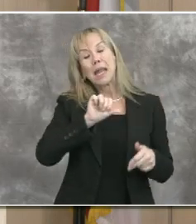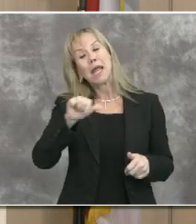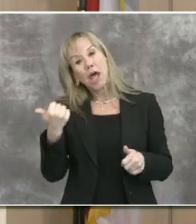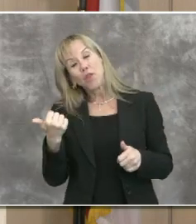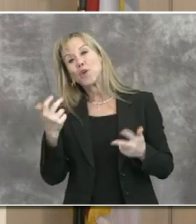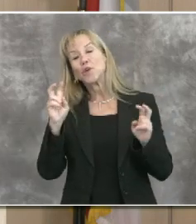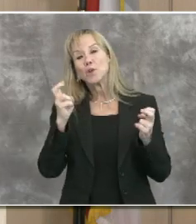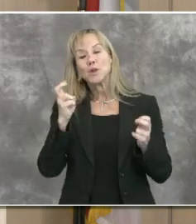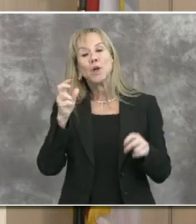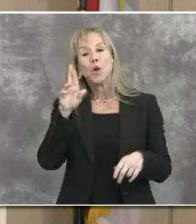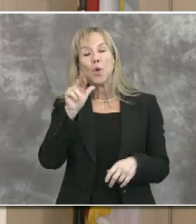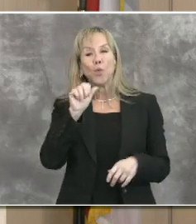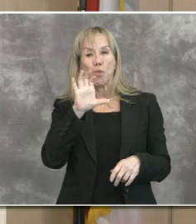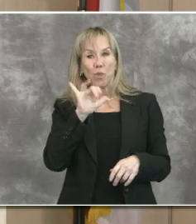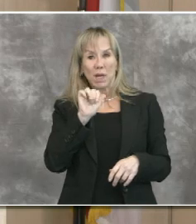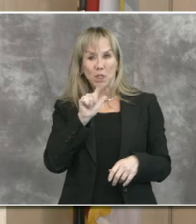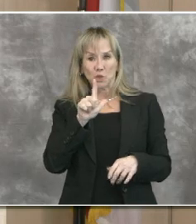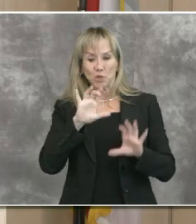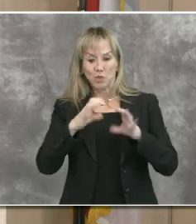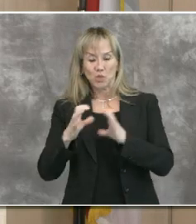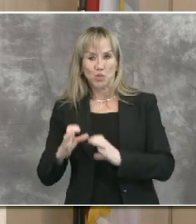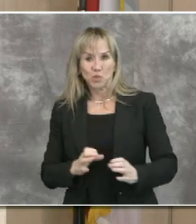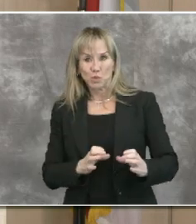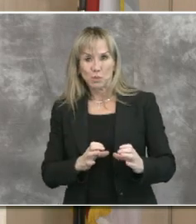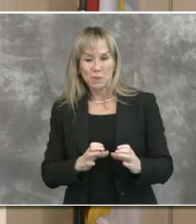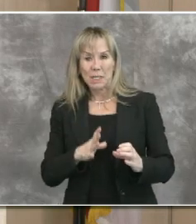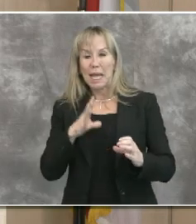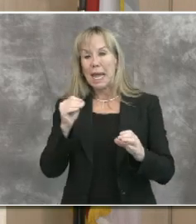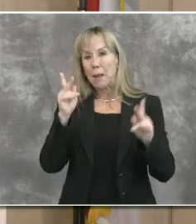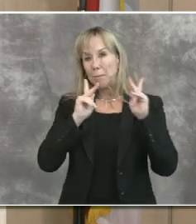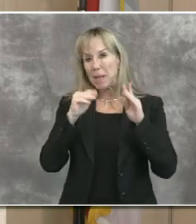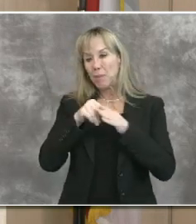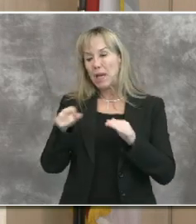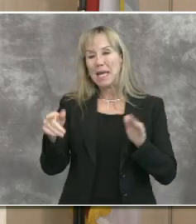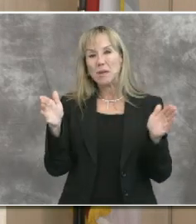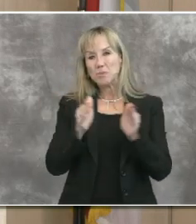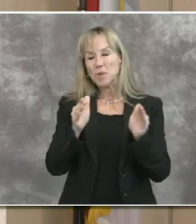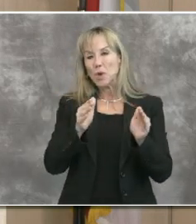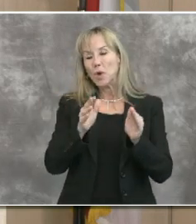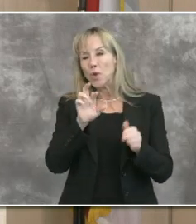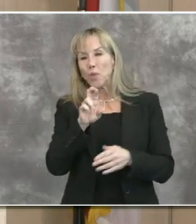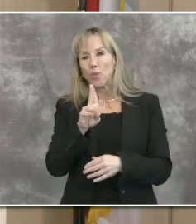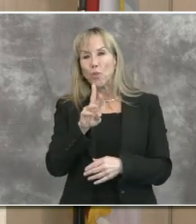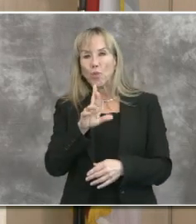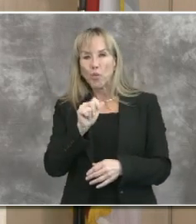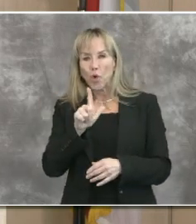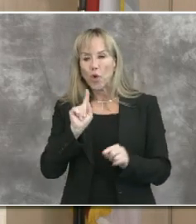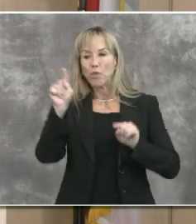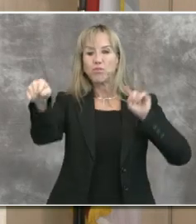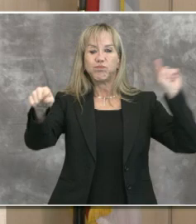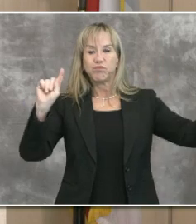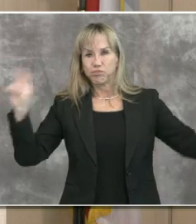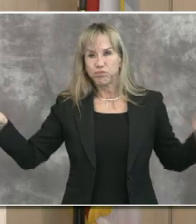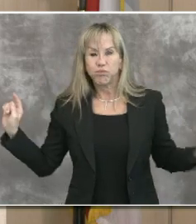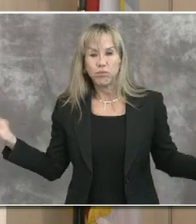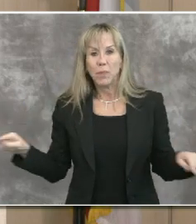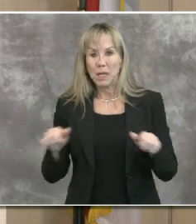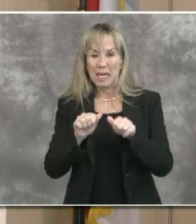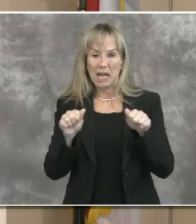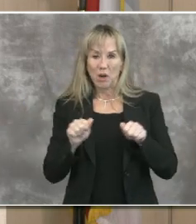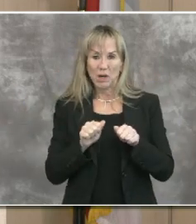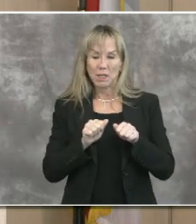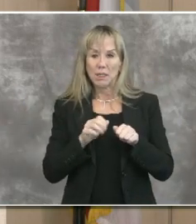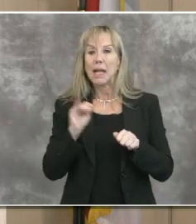groups and those individuals in rural areas, as well as other vulnerable populations that